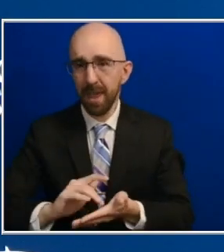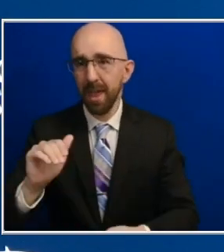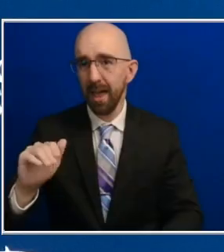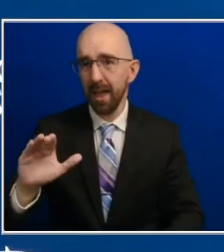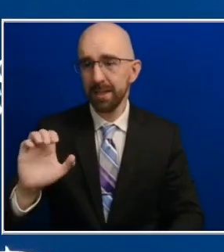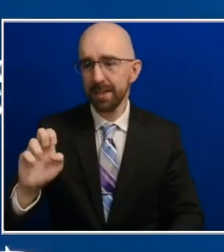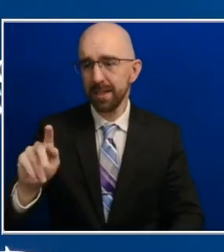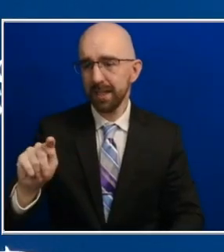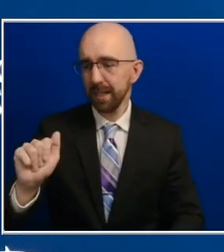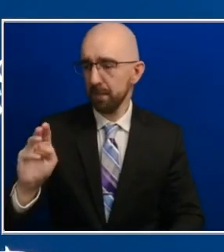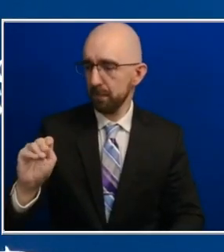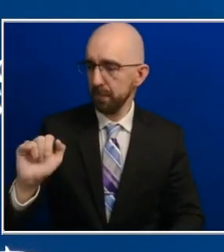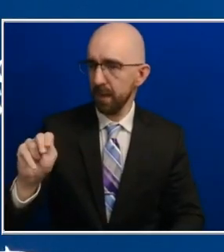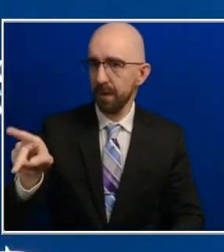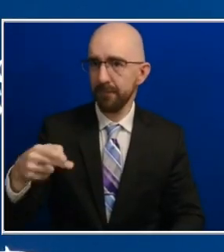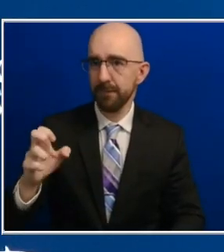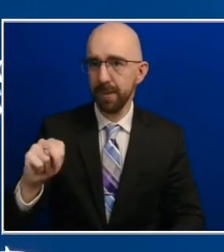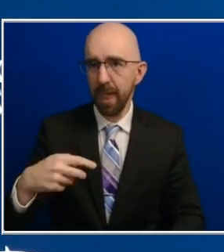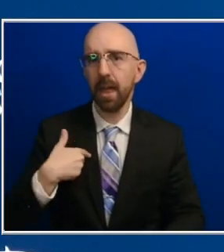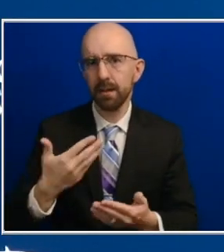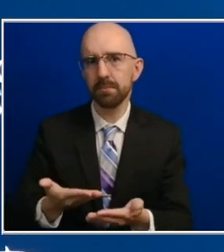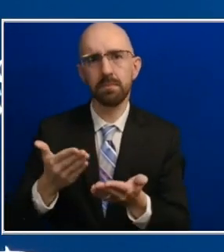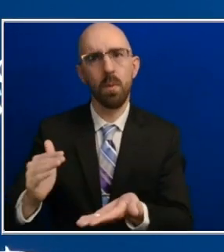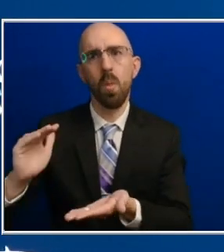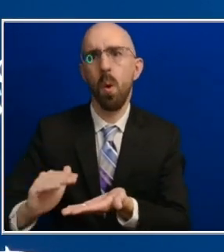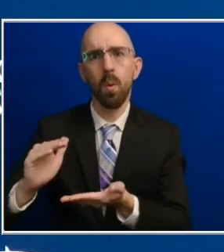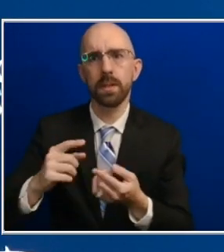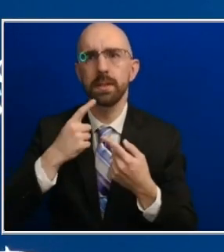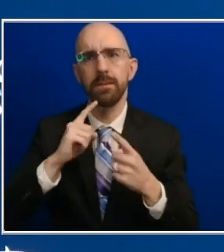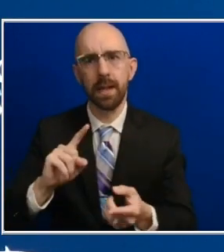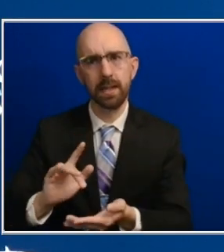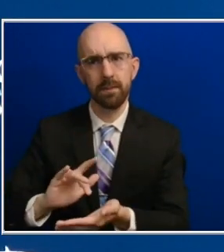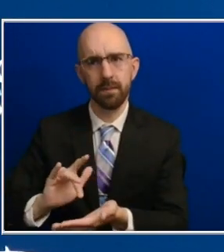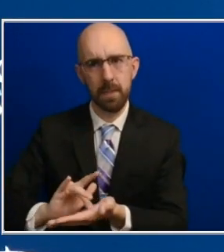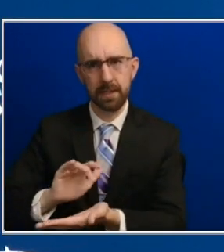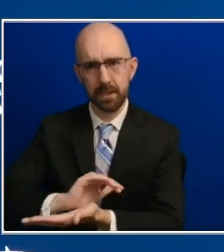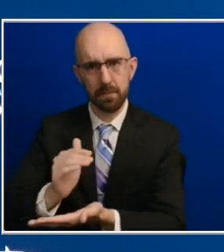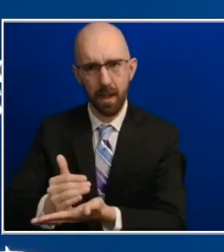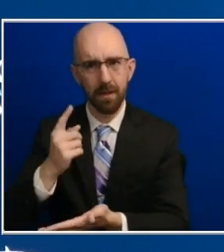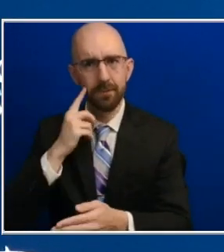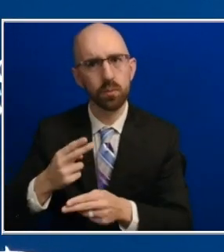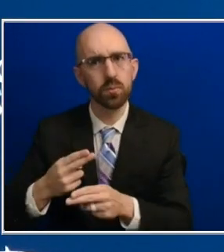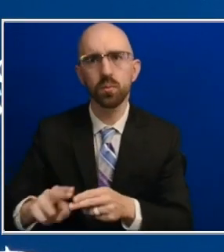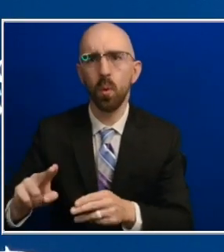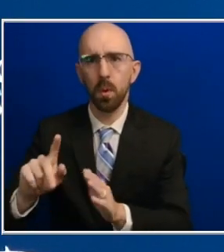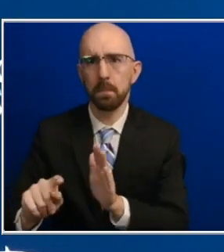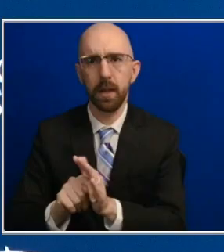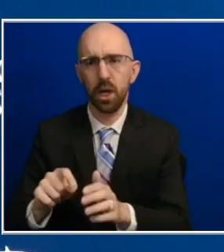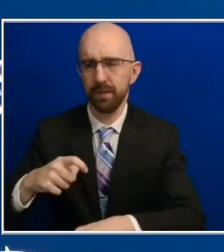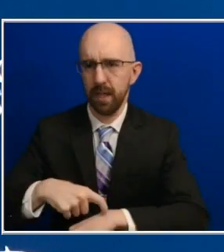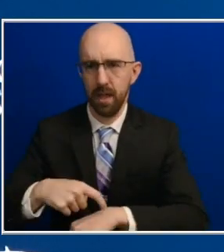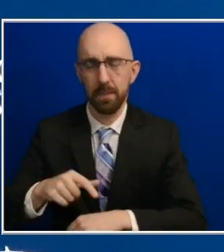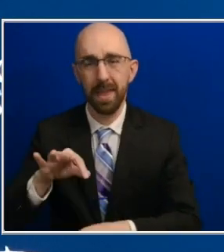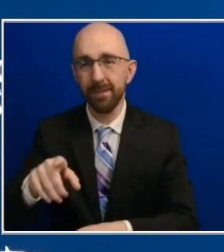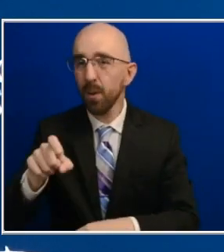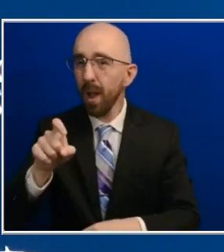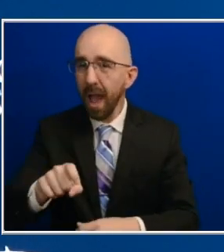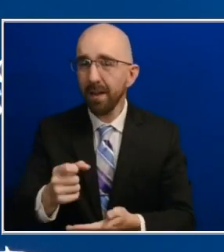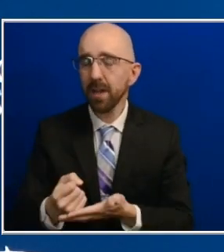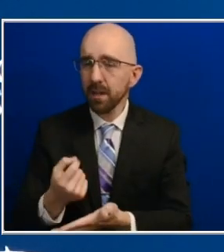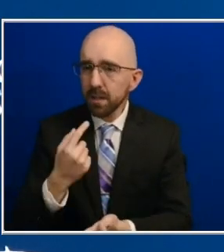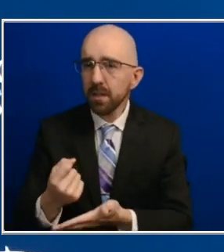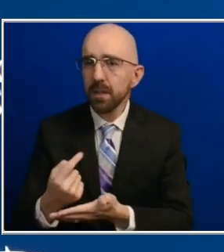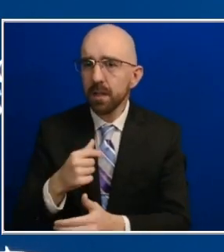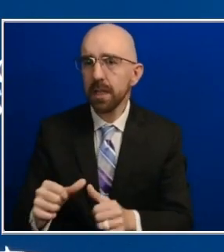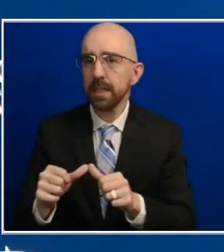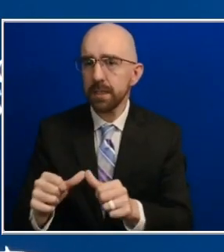them, we want you to take the lowest effective dose for the shortest duration of time. And if you're having to take it consistently